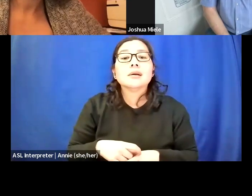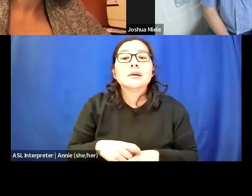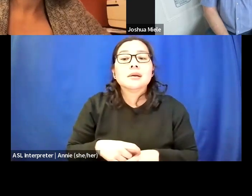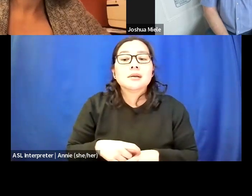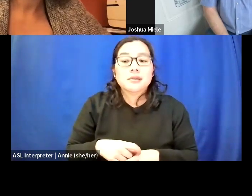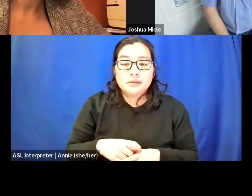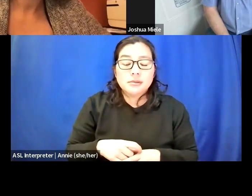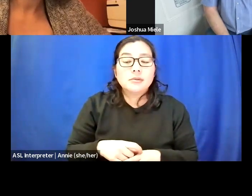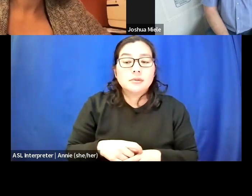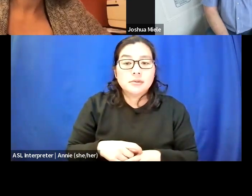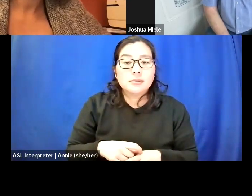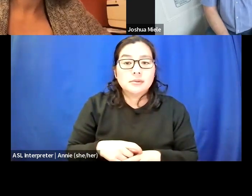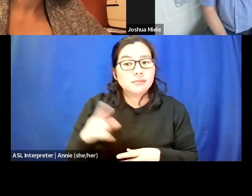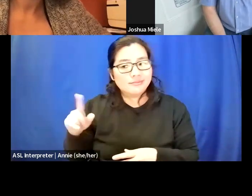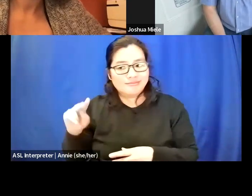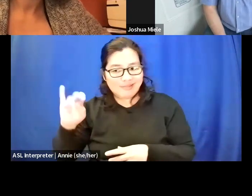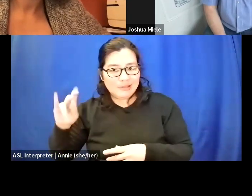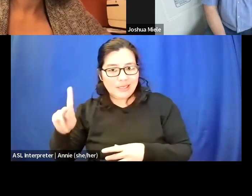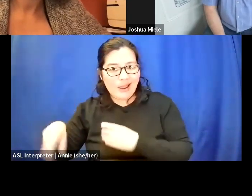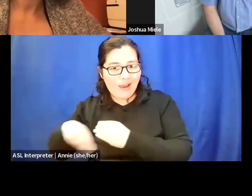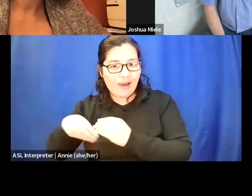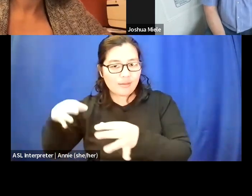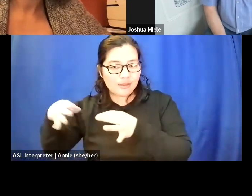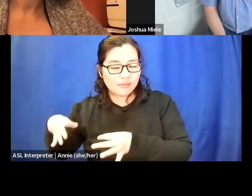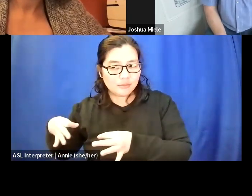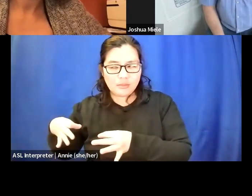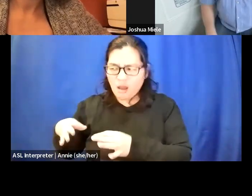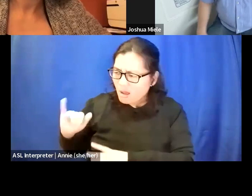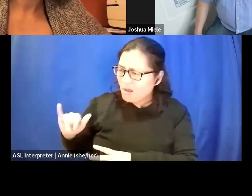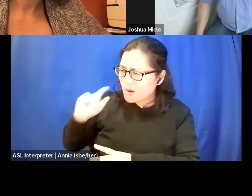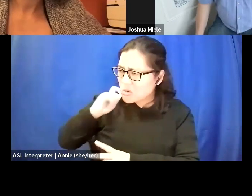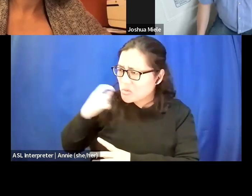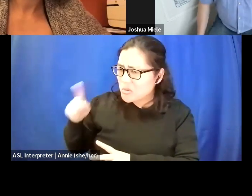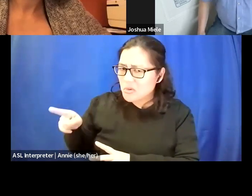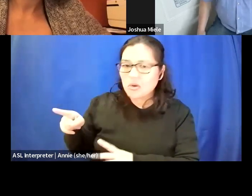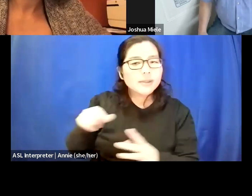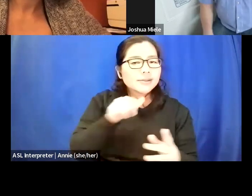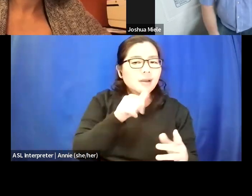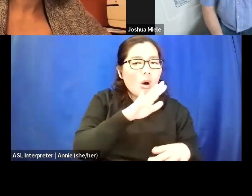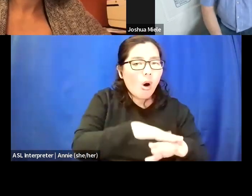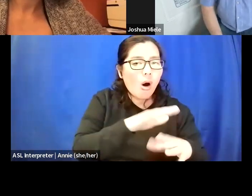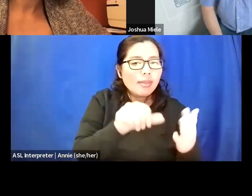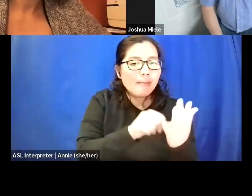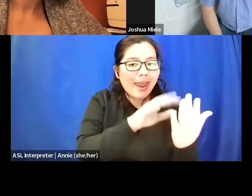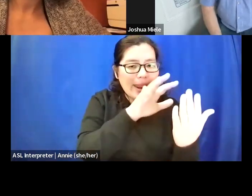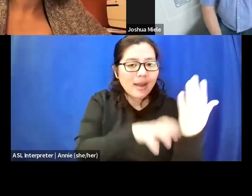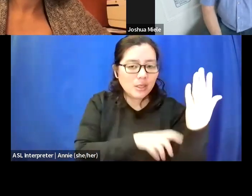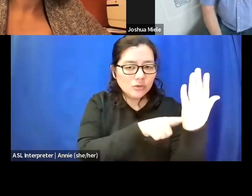And because he sort of explained it, I was like, oh, that's really cool, but it's not there on the page. And so that's one of